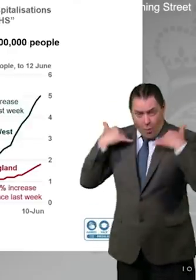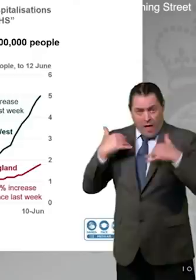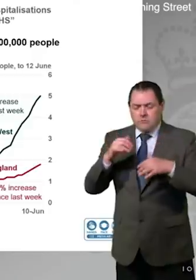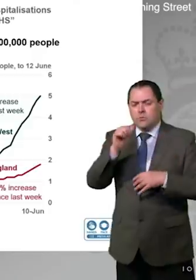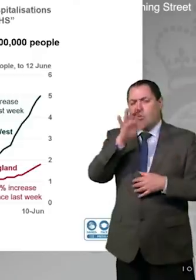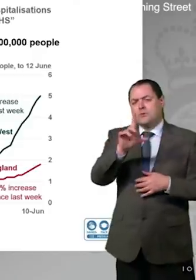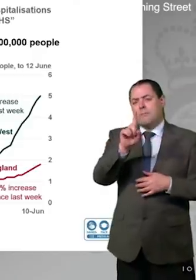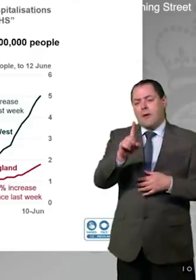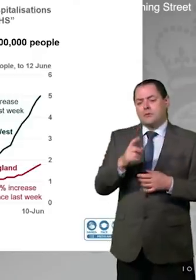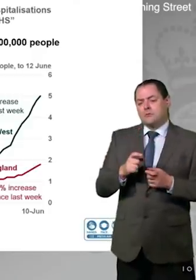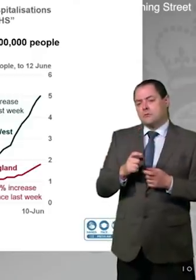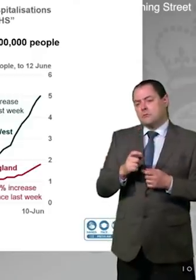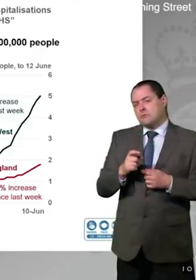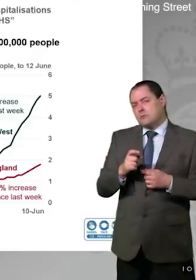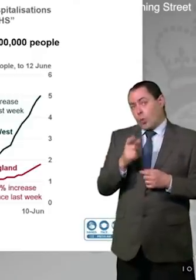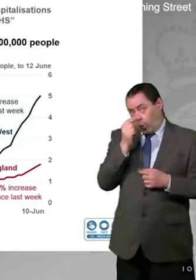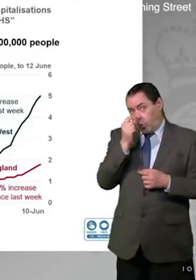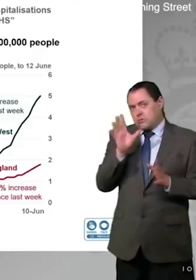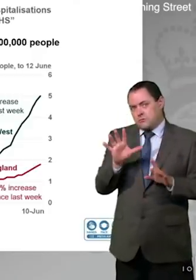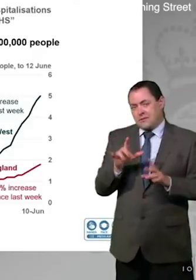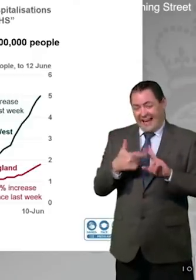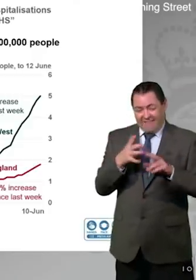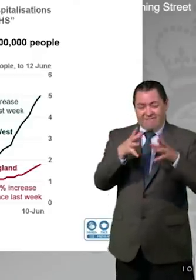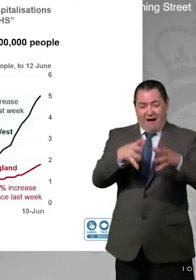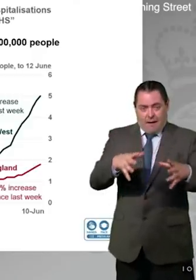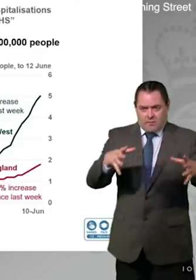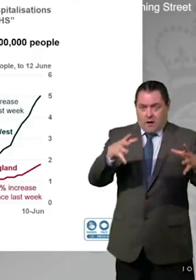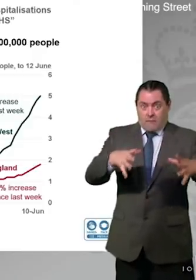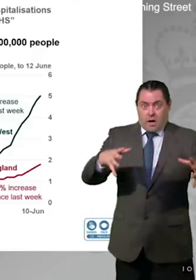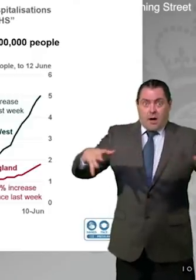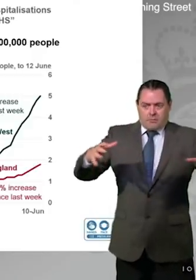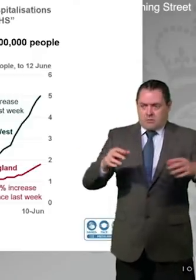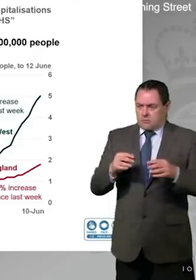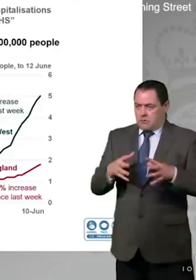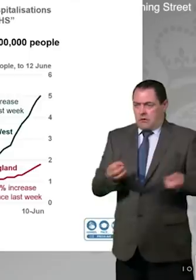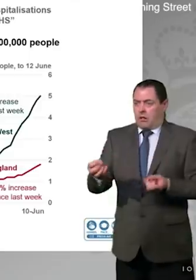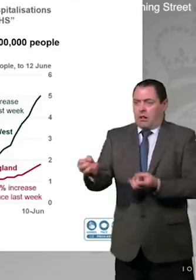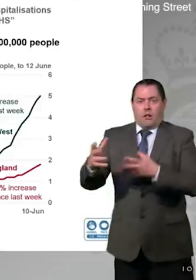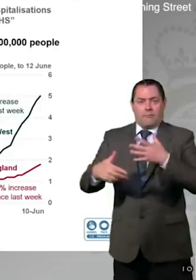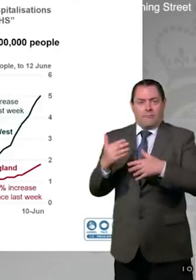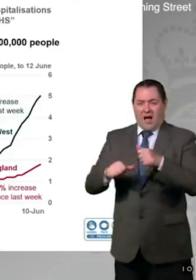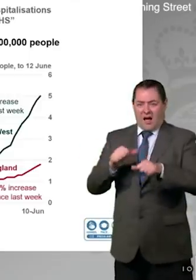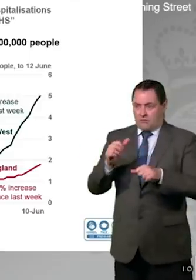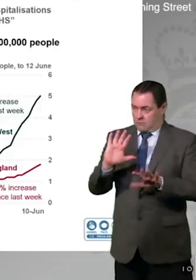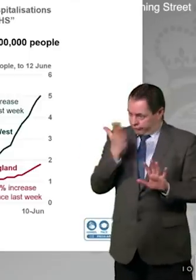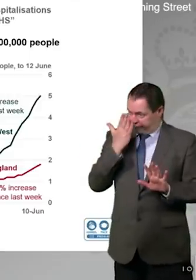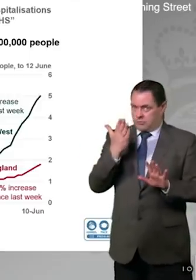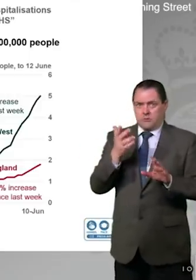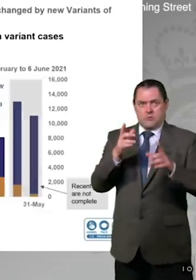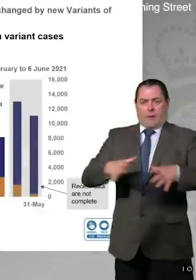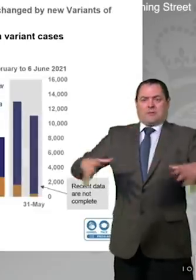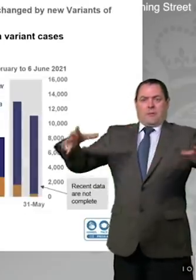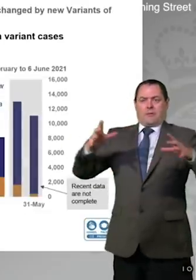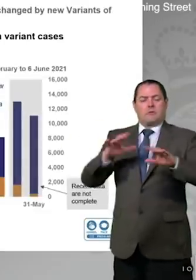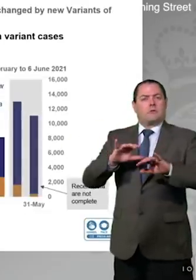further loosenings, then we would run into trouble in a relatively small number of doubling times. Next